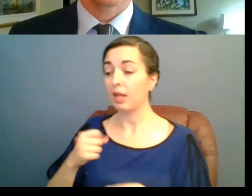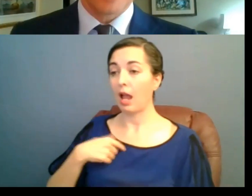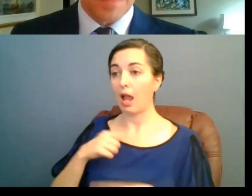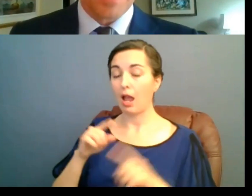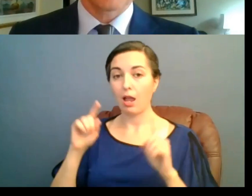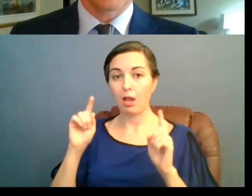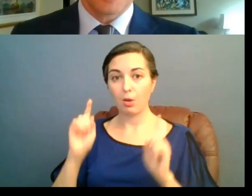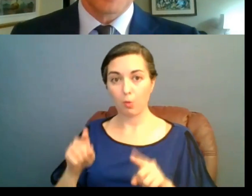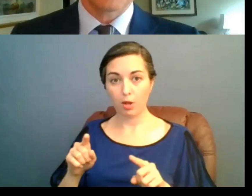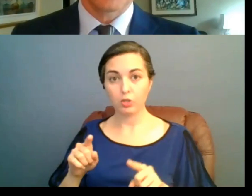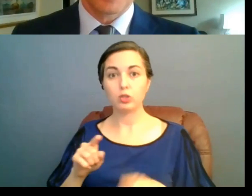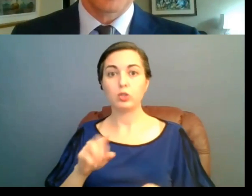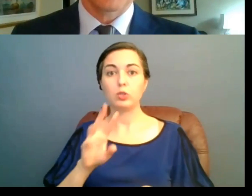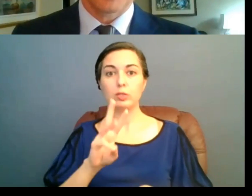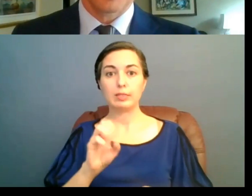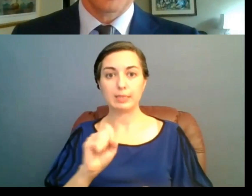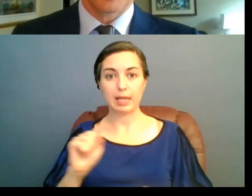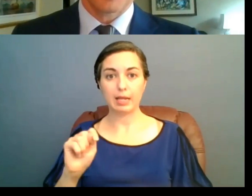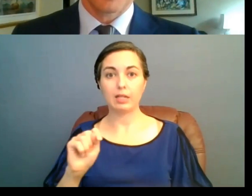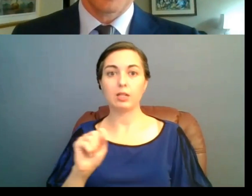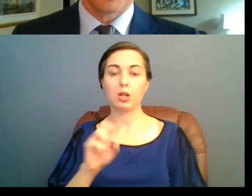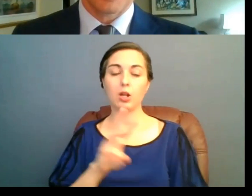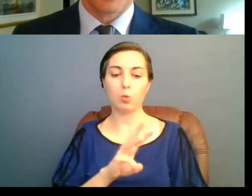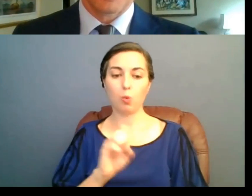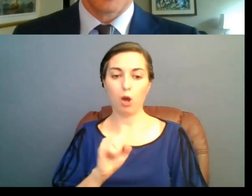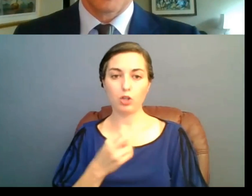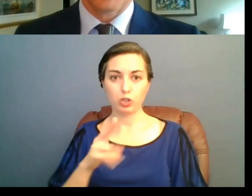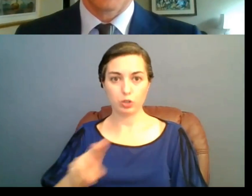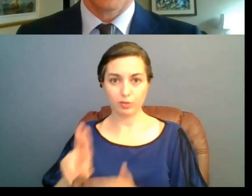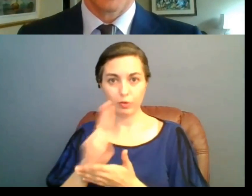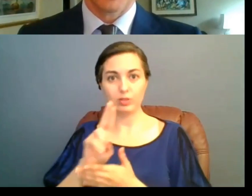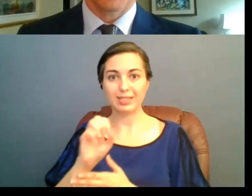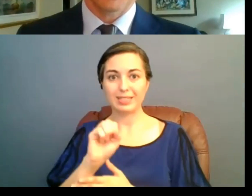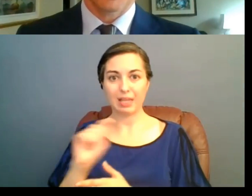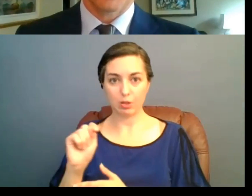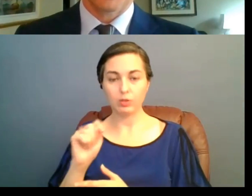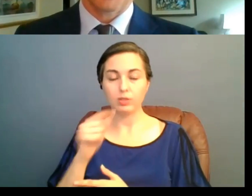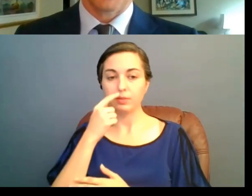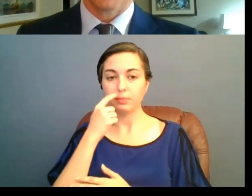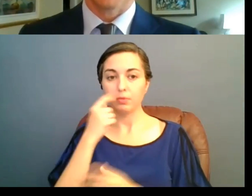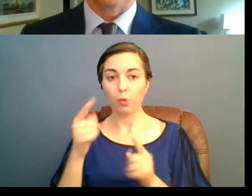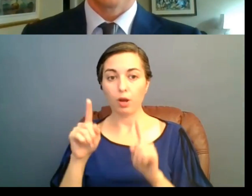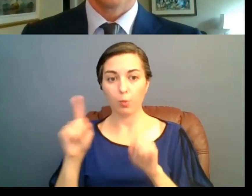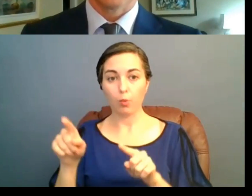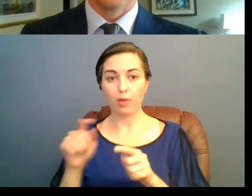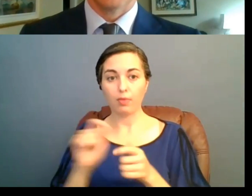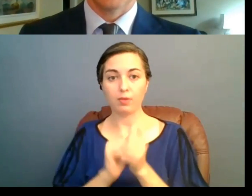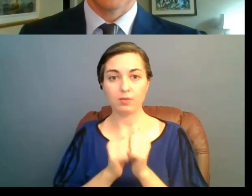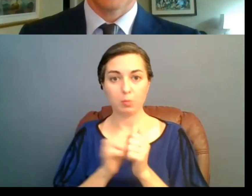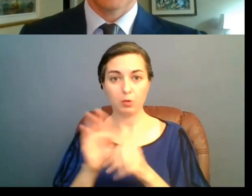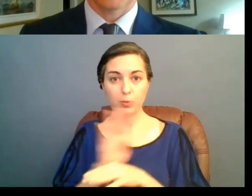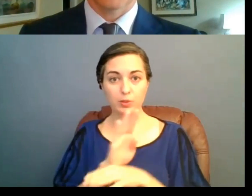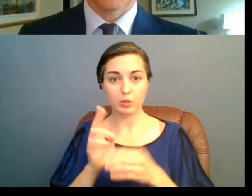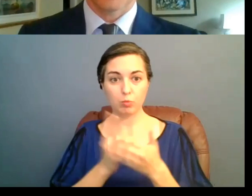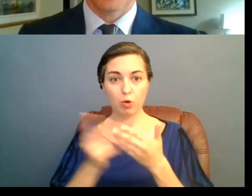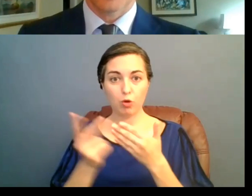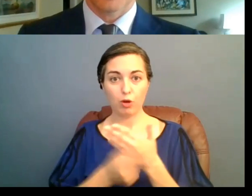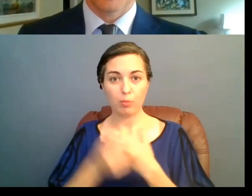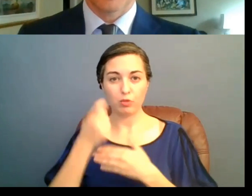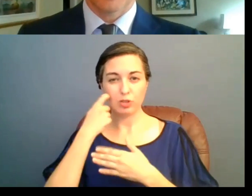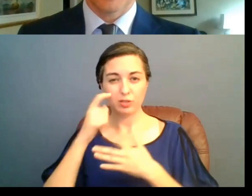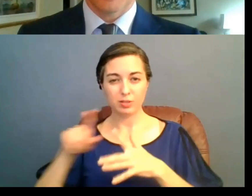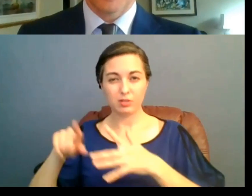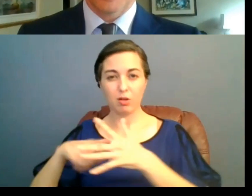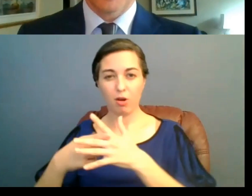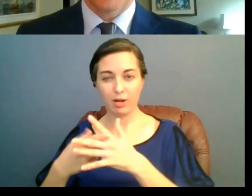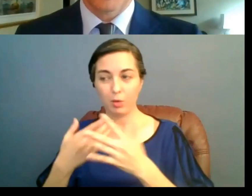Louis. Loved it. When I went there, the sports business program was just starting. So that was a really good